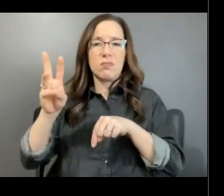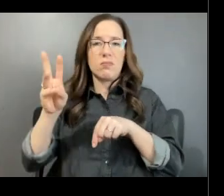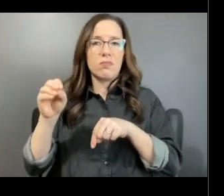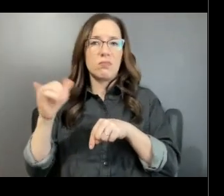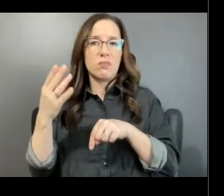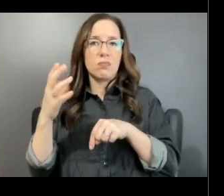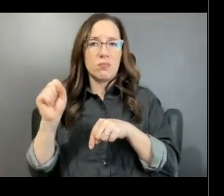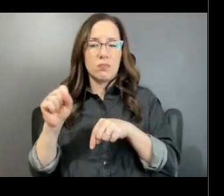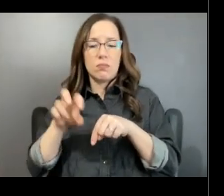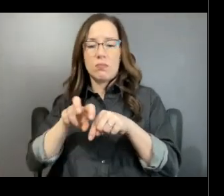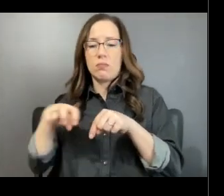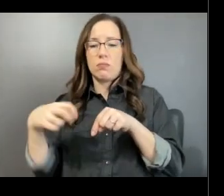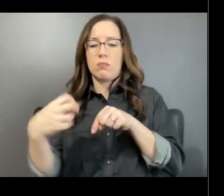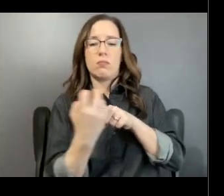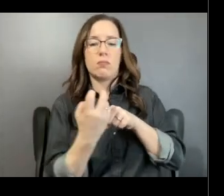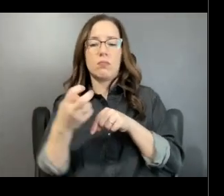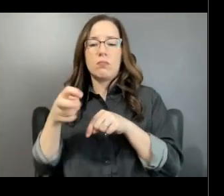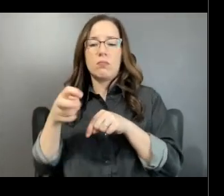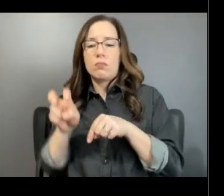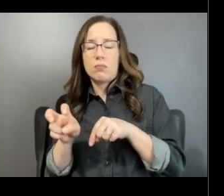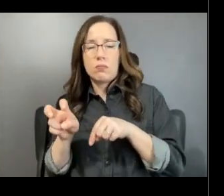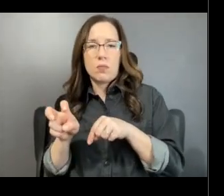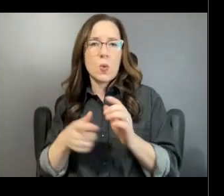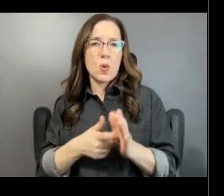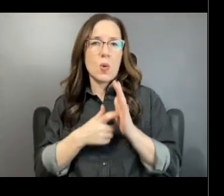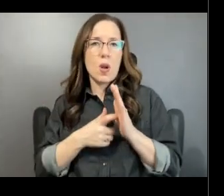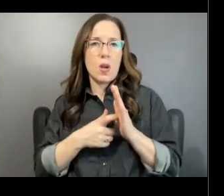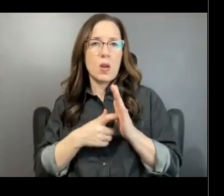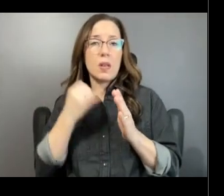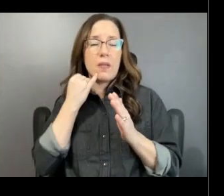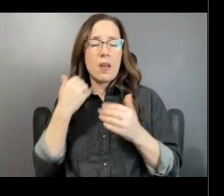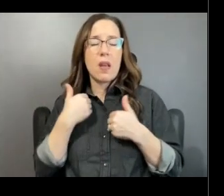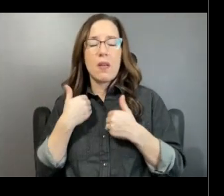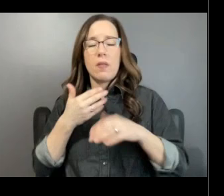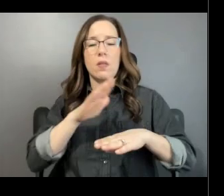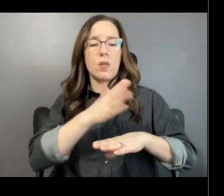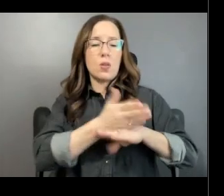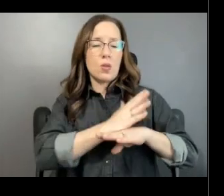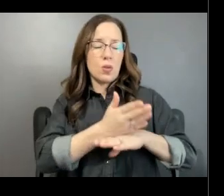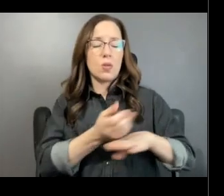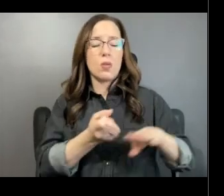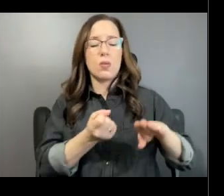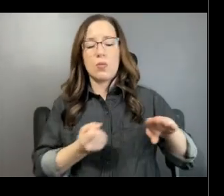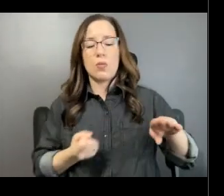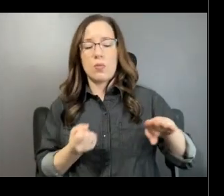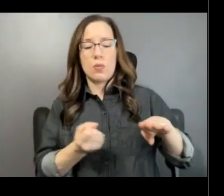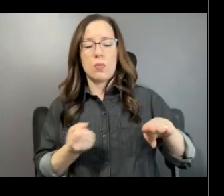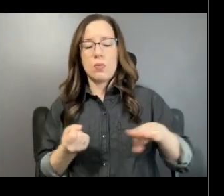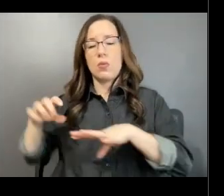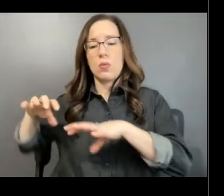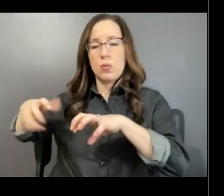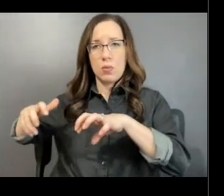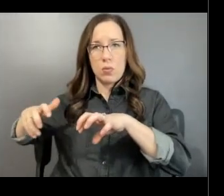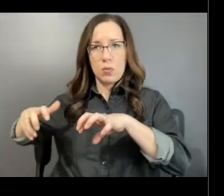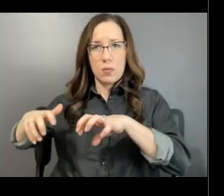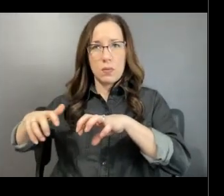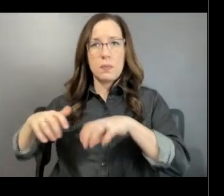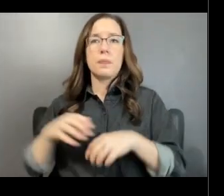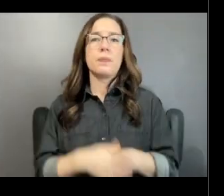in a U-shaped kitchen with a sink, range, or cooktop at its base.